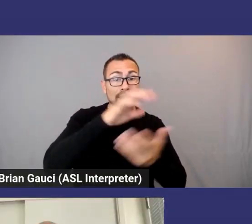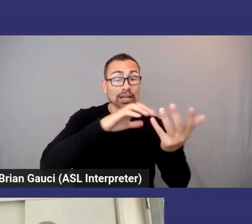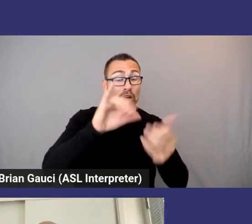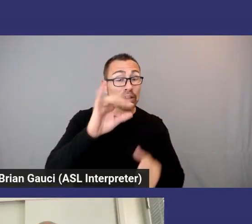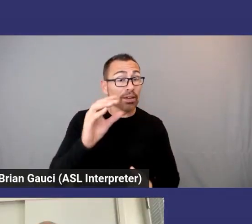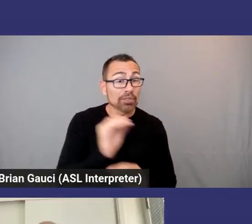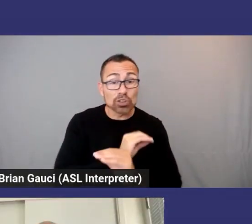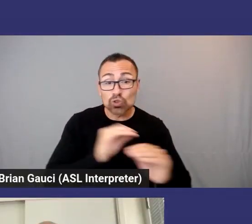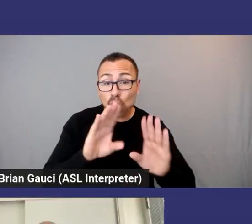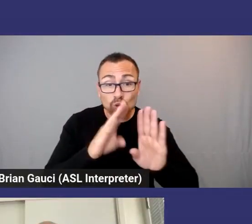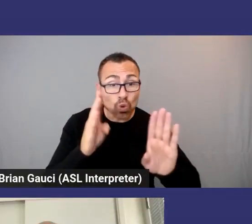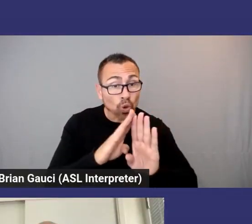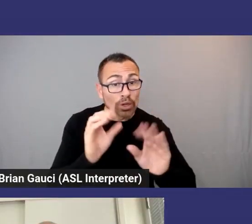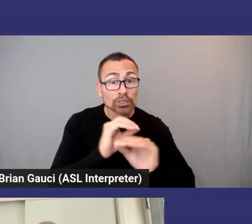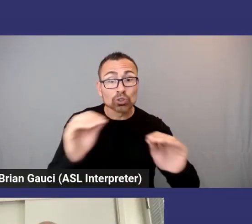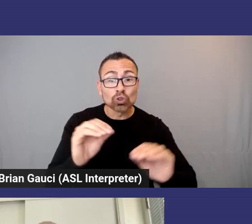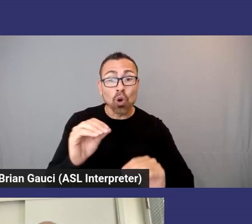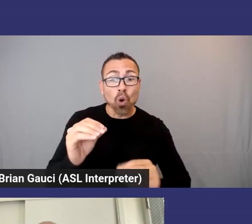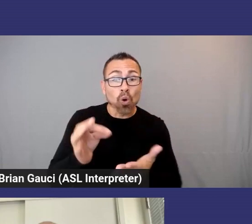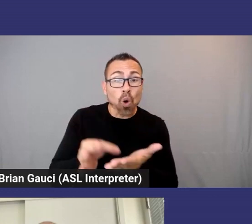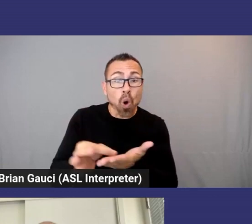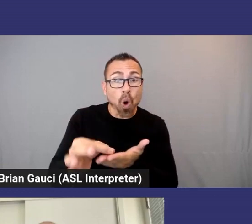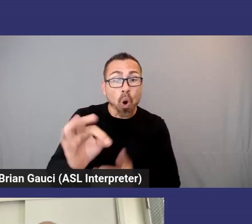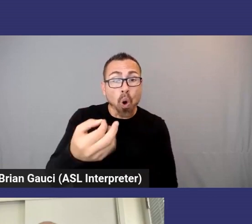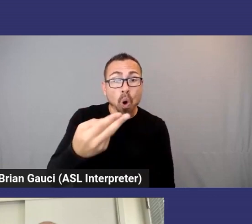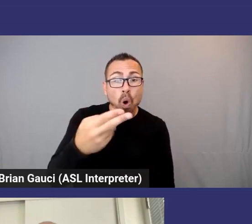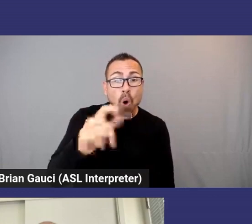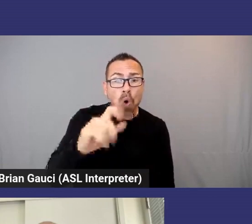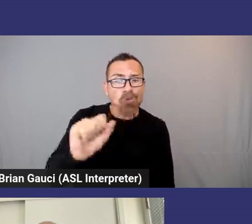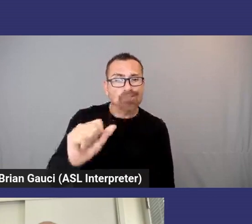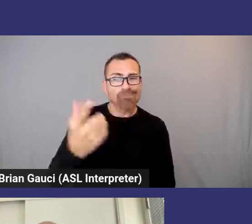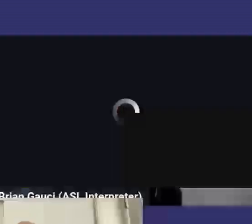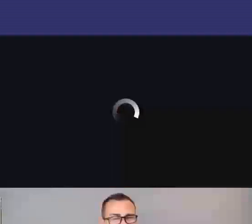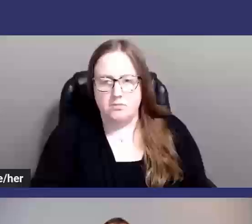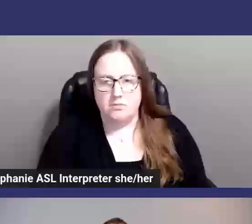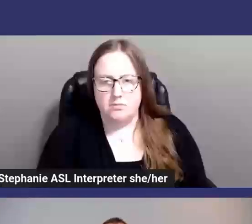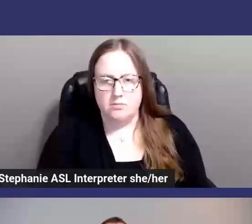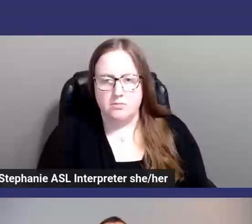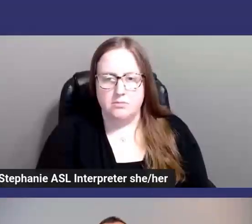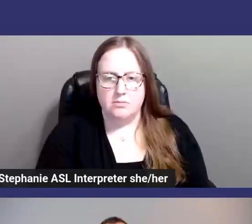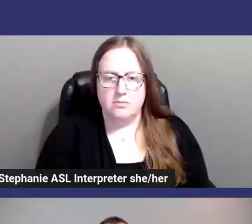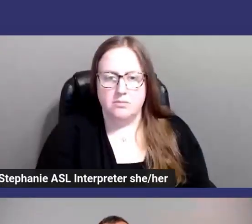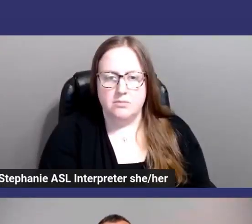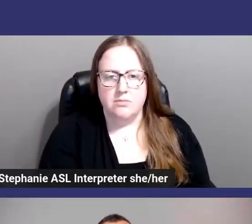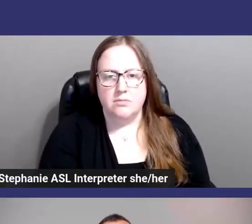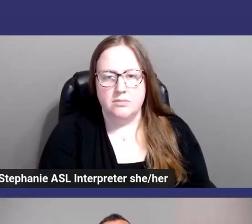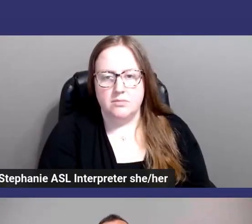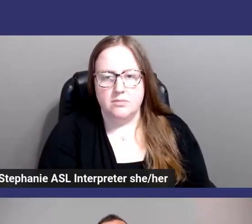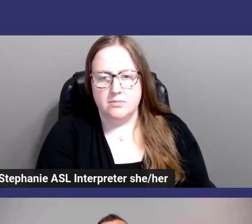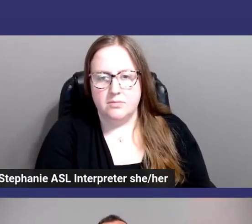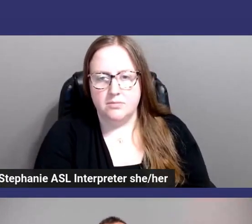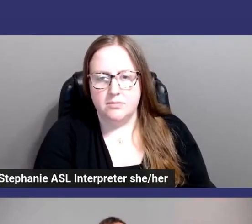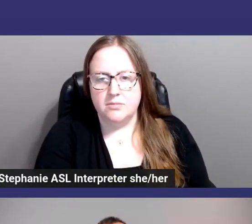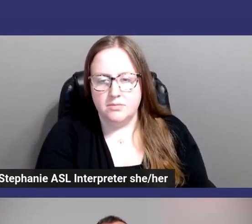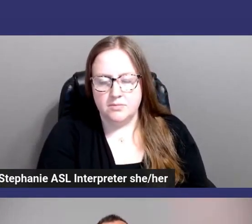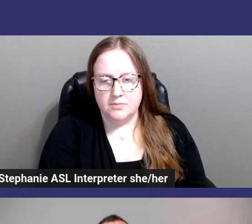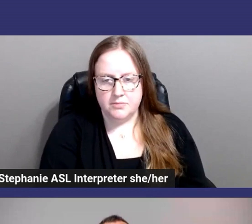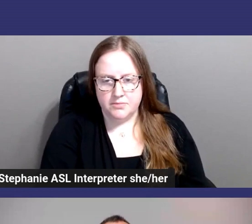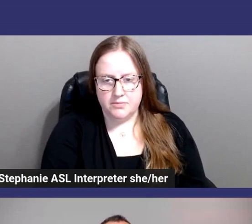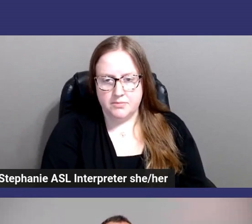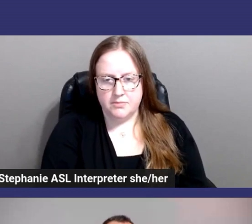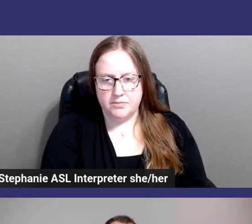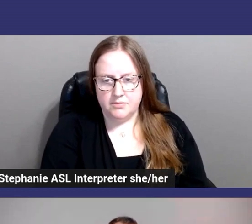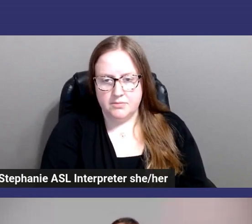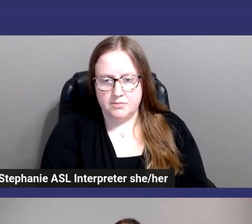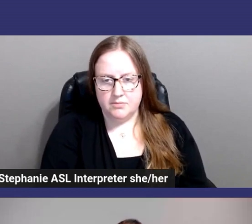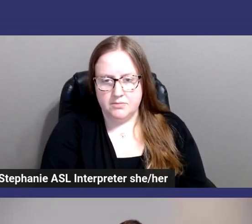Nobody can get in, nobody can get out. Yeah. That's also kind of useless, right? Like, if you have this little thing here that nothing can talk to, how do you deal with that? And